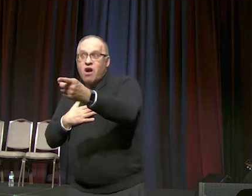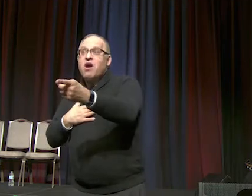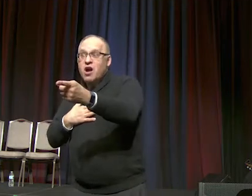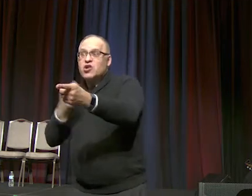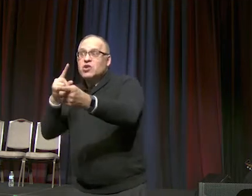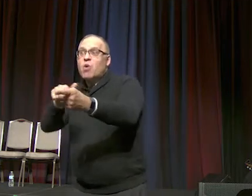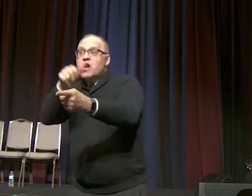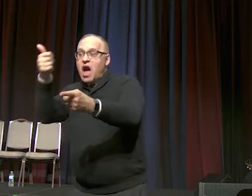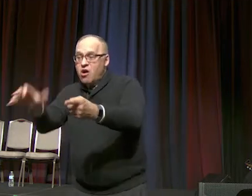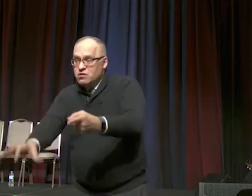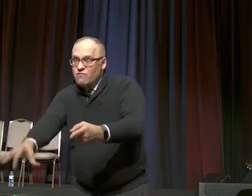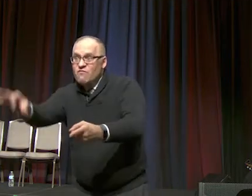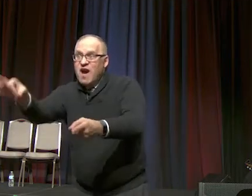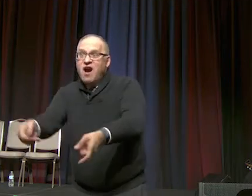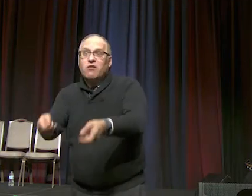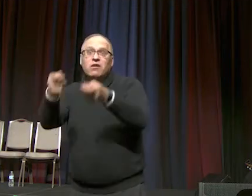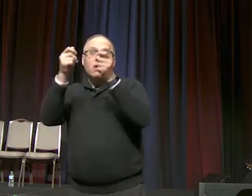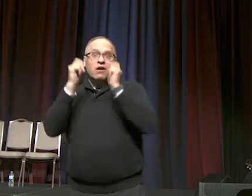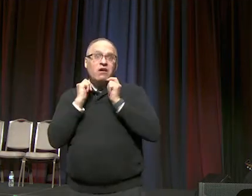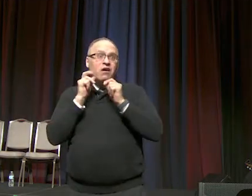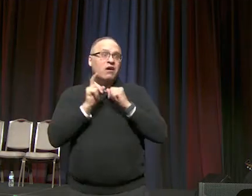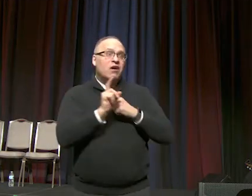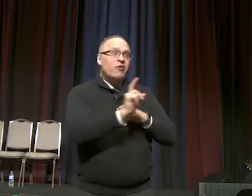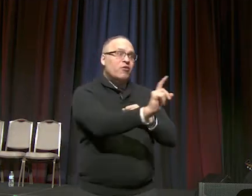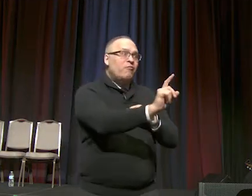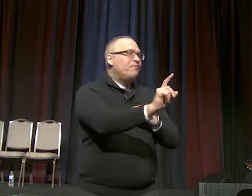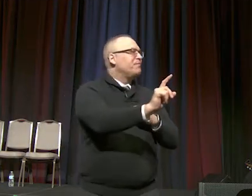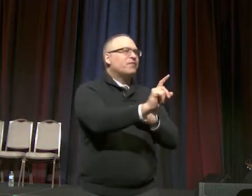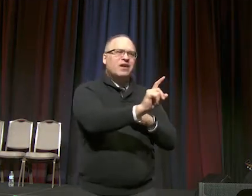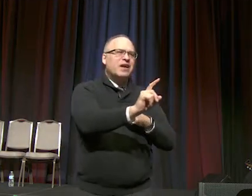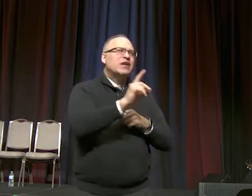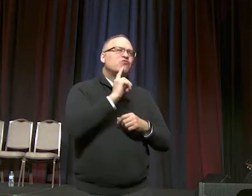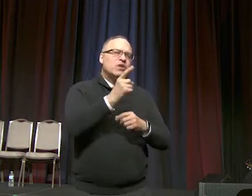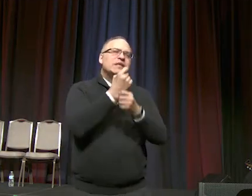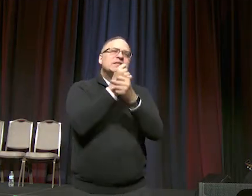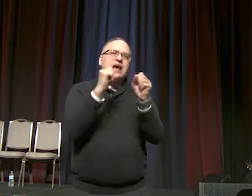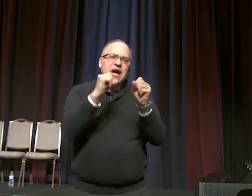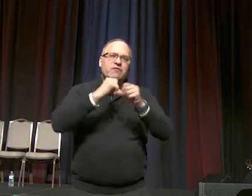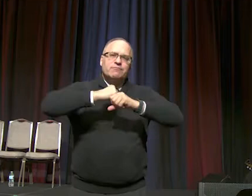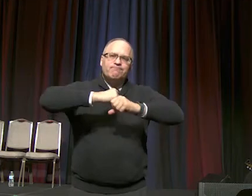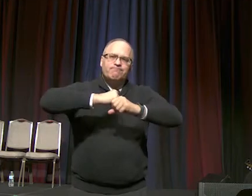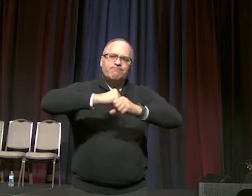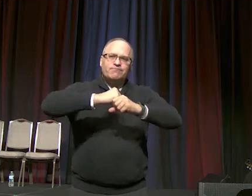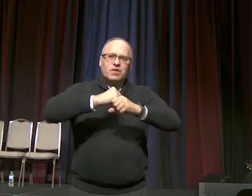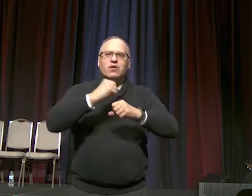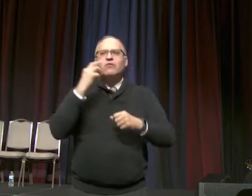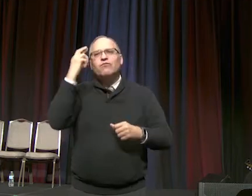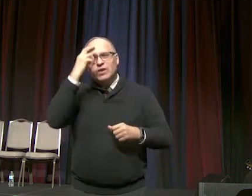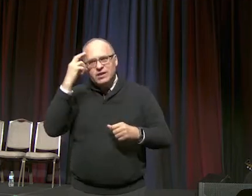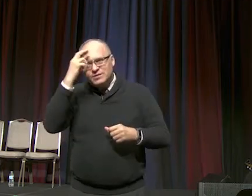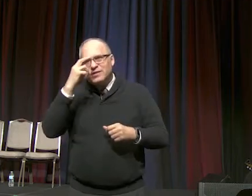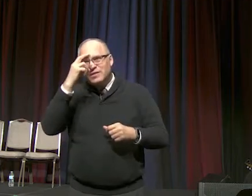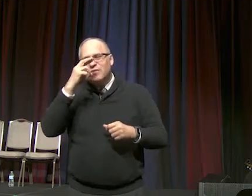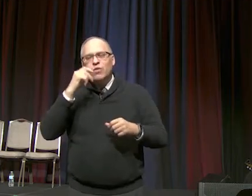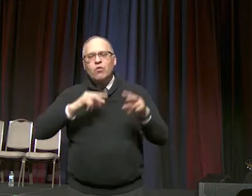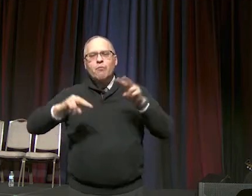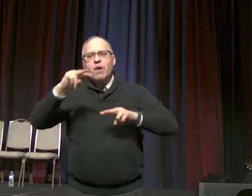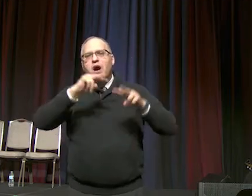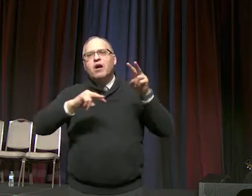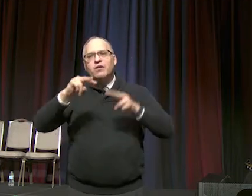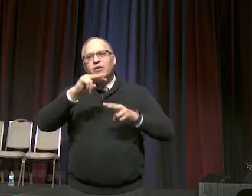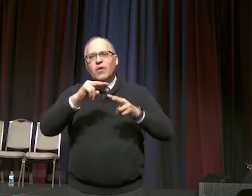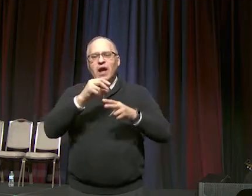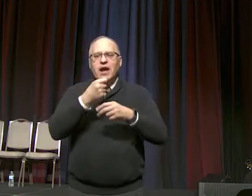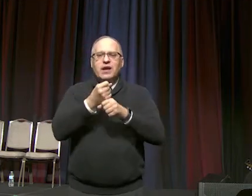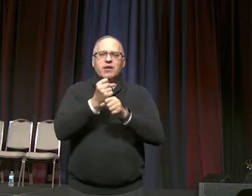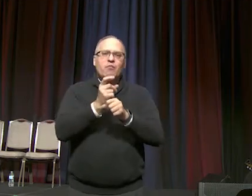up and was wearing it. And that is an issue of safety that we have to monitor along the way, as well as preserving